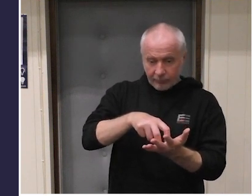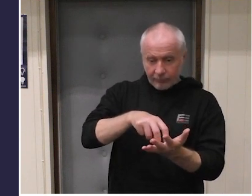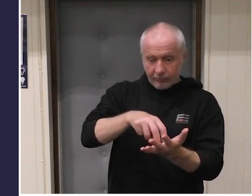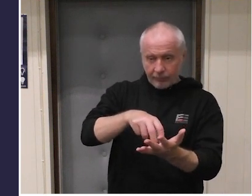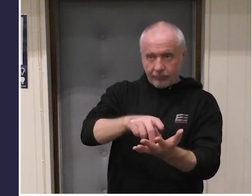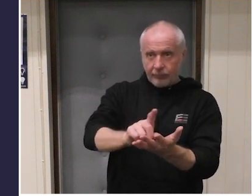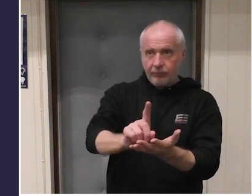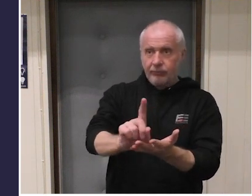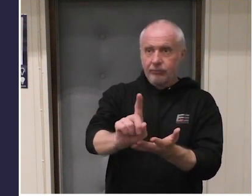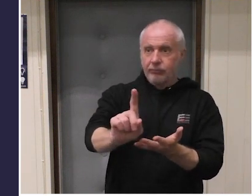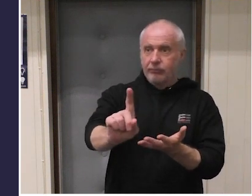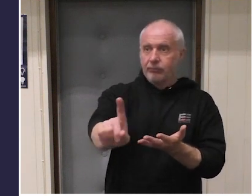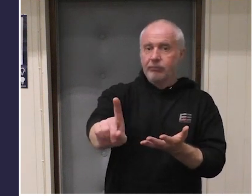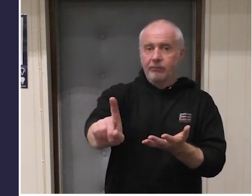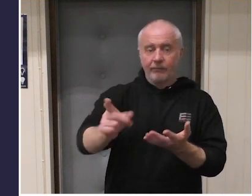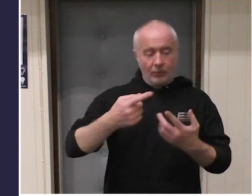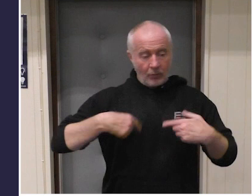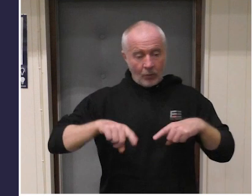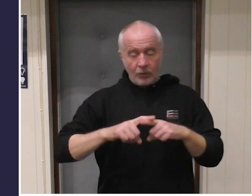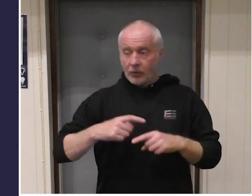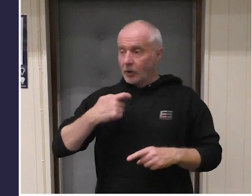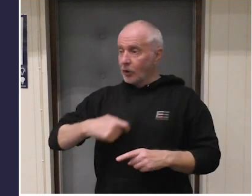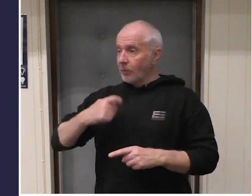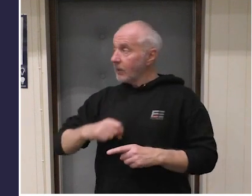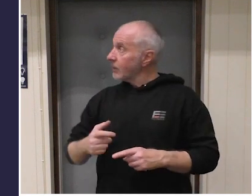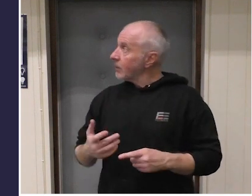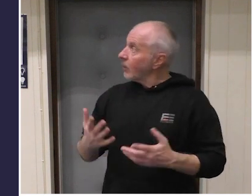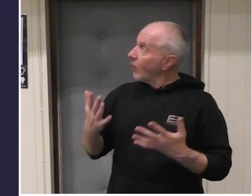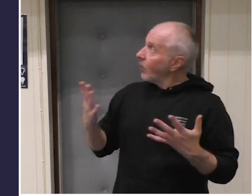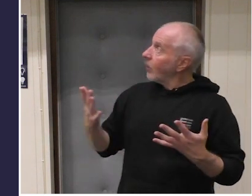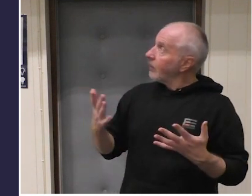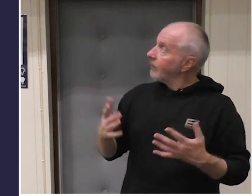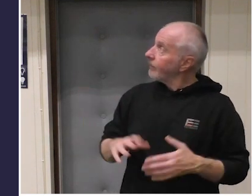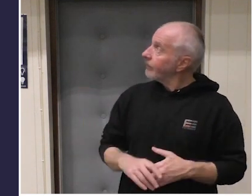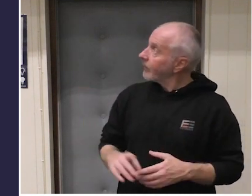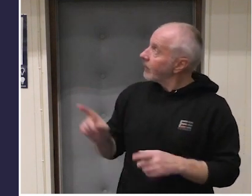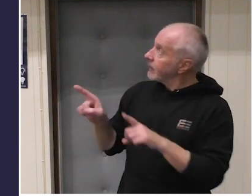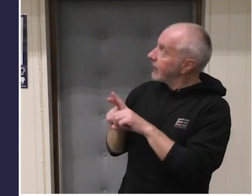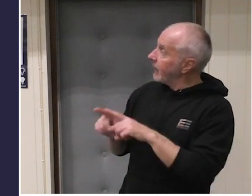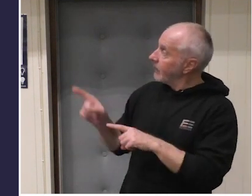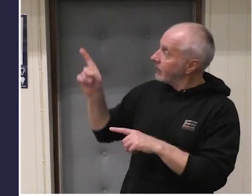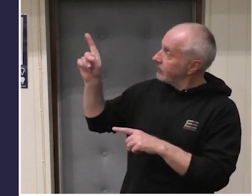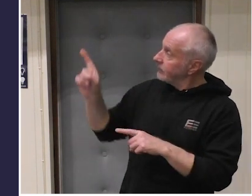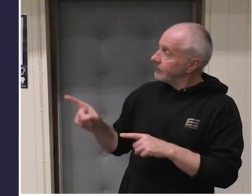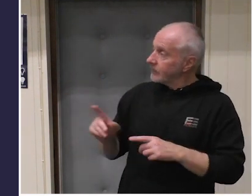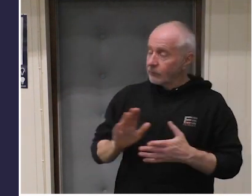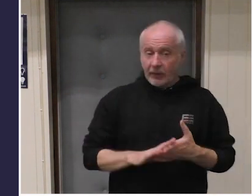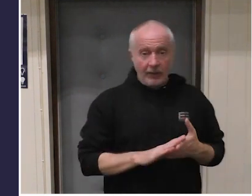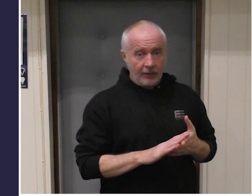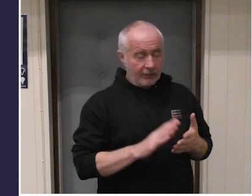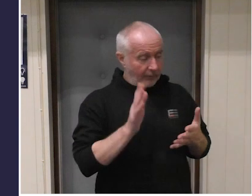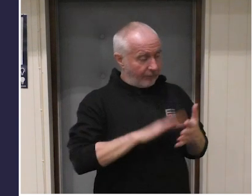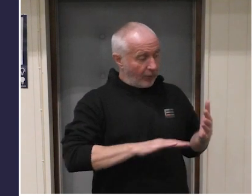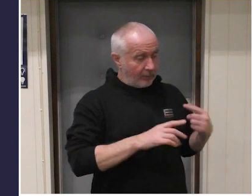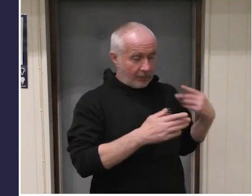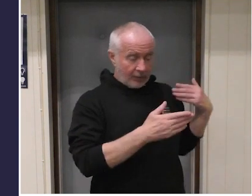of optimality towards us humans. Or even worse, diagrams like this, which trace a lineage all